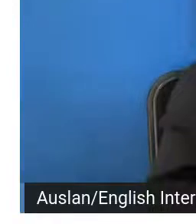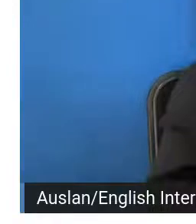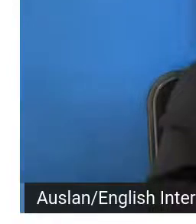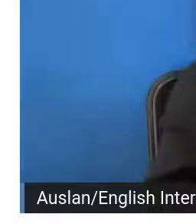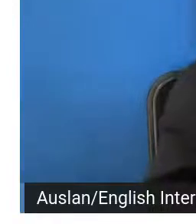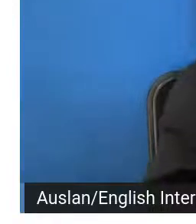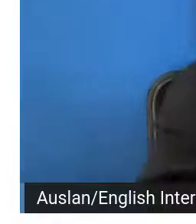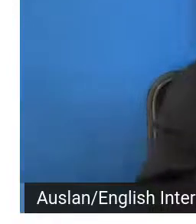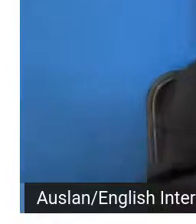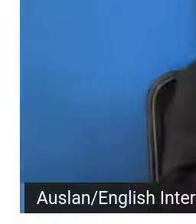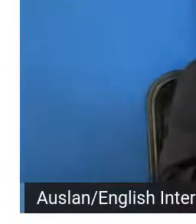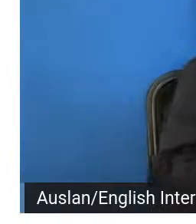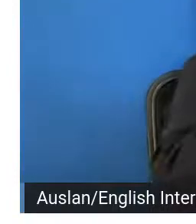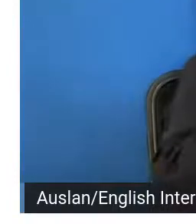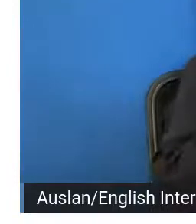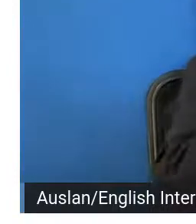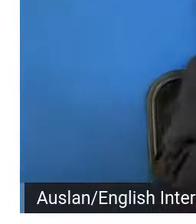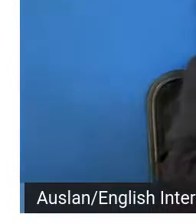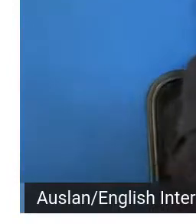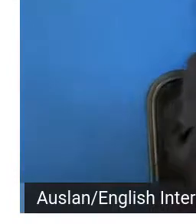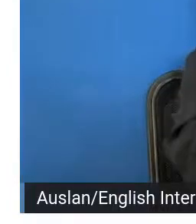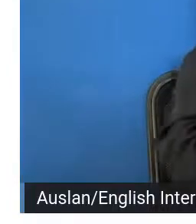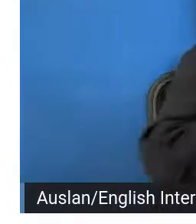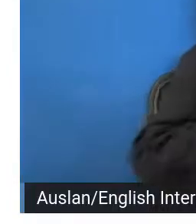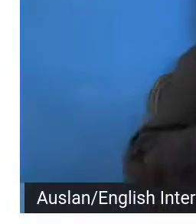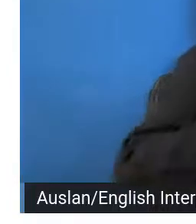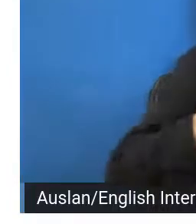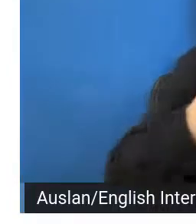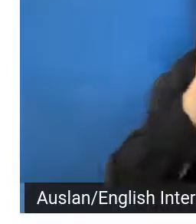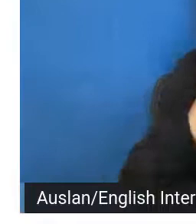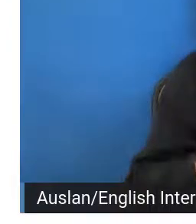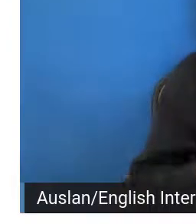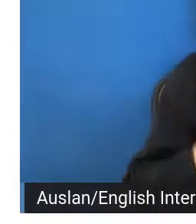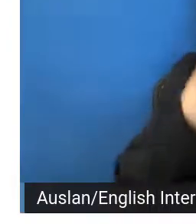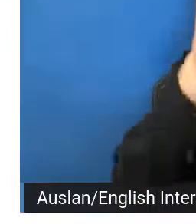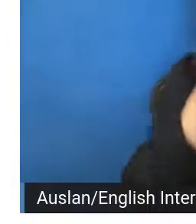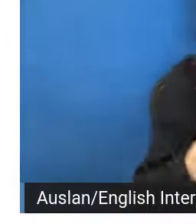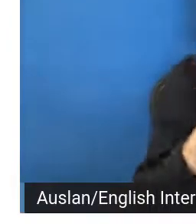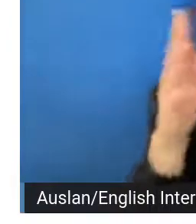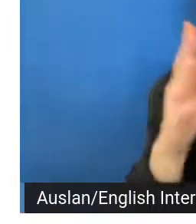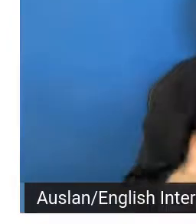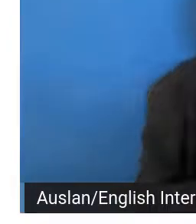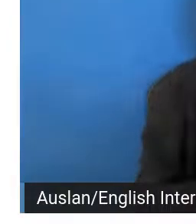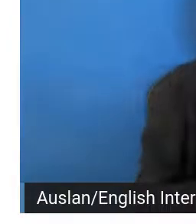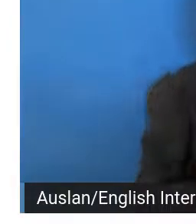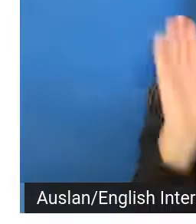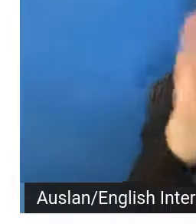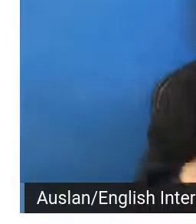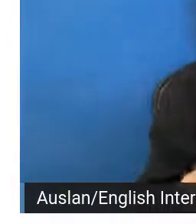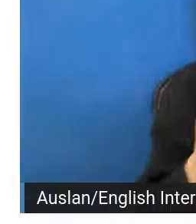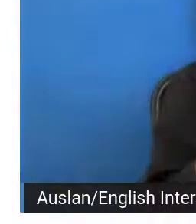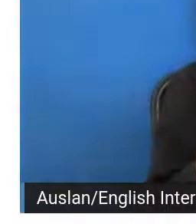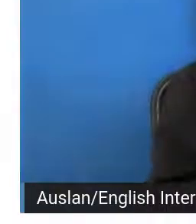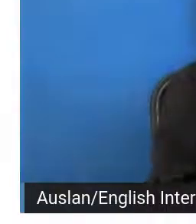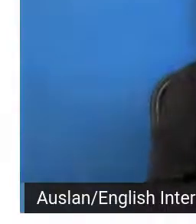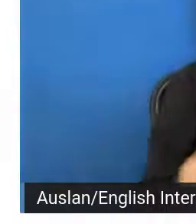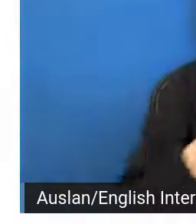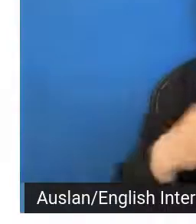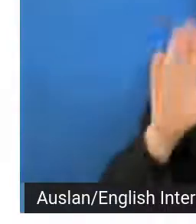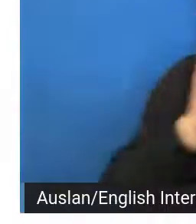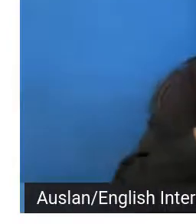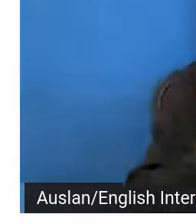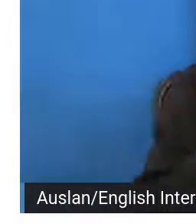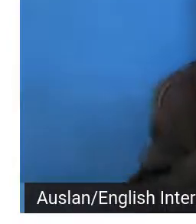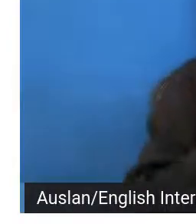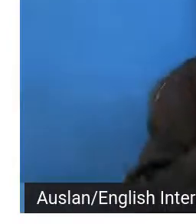you can insert really easily a chart. You know what, Jim, rather than talking it through, why don't I just do it? Why don't I just,